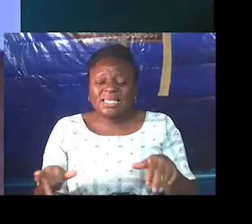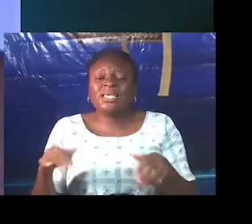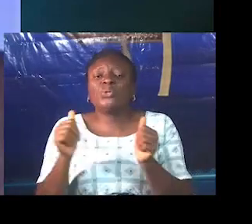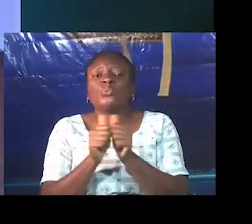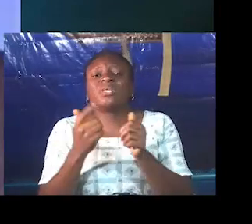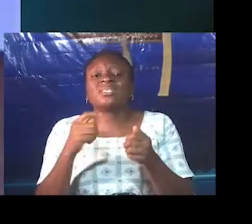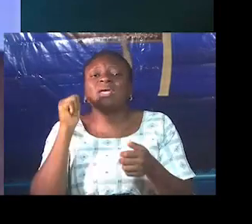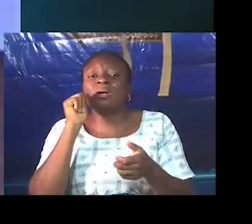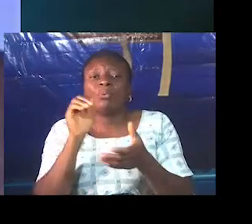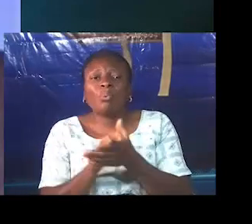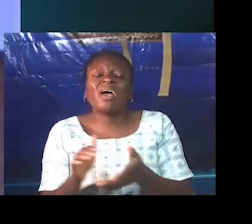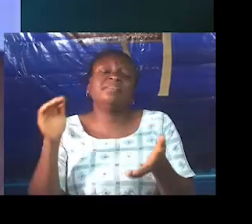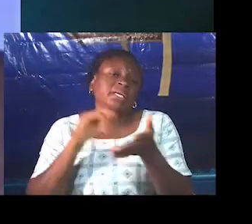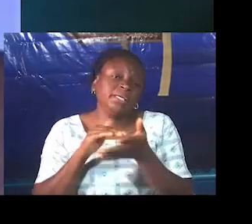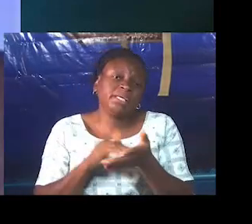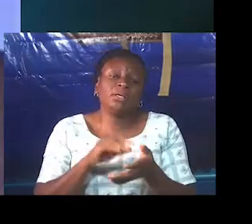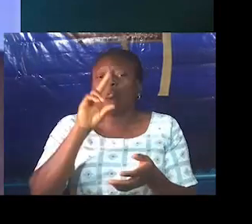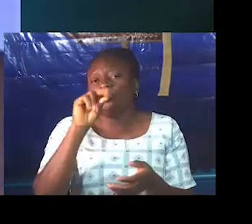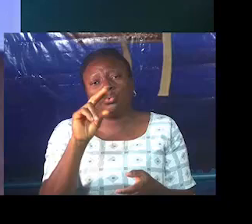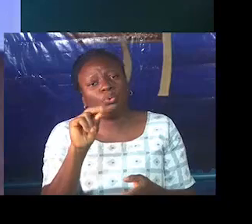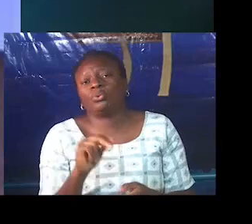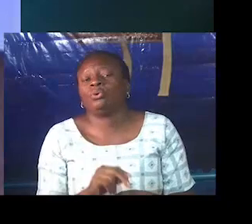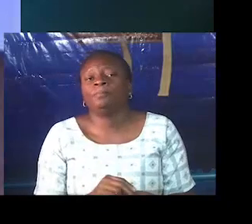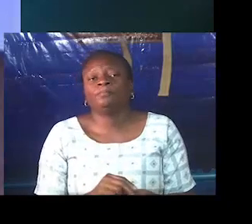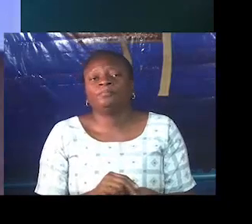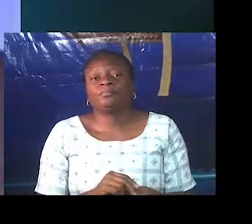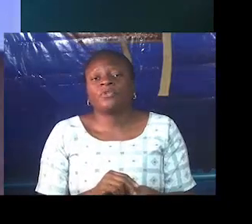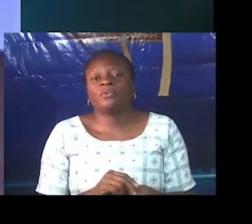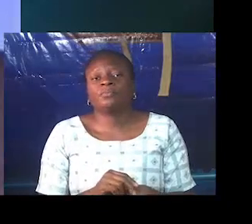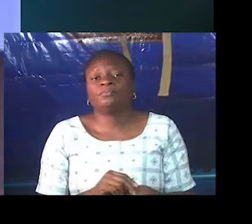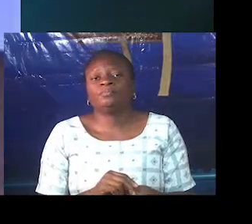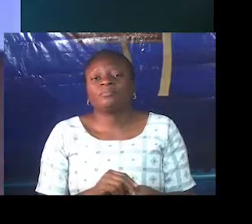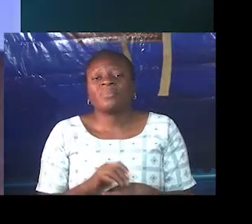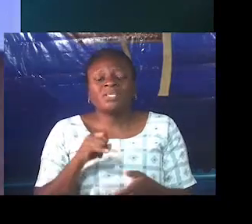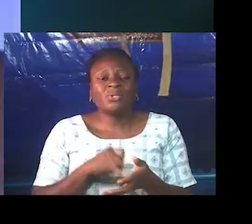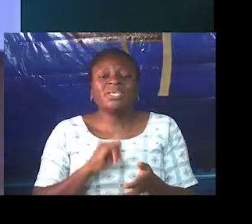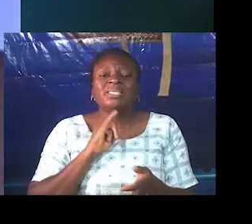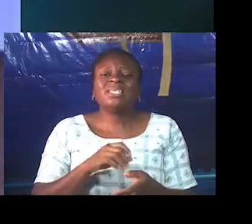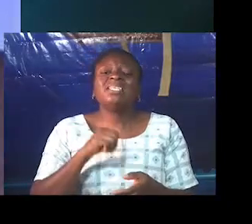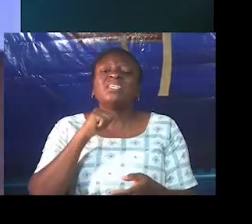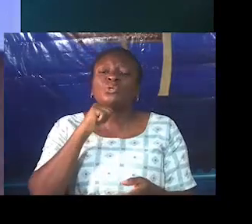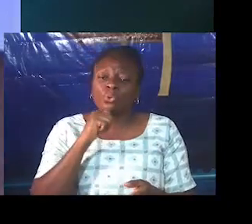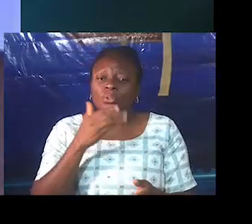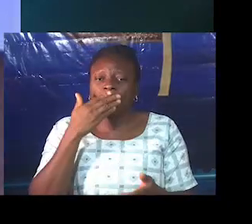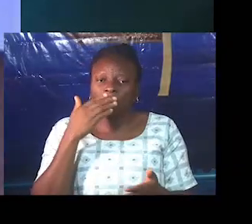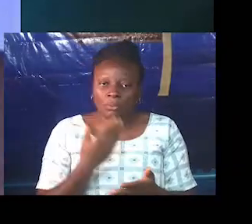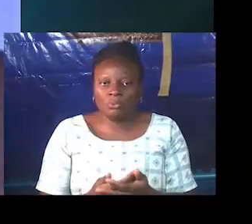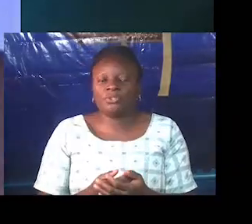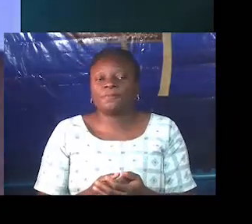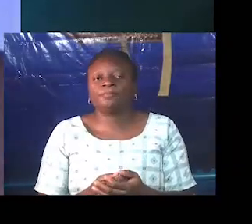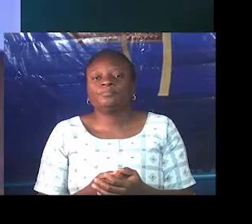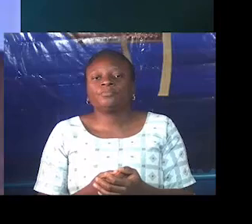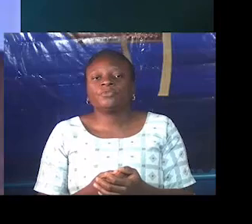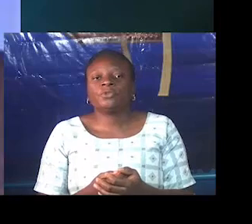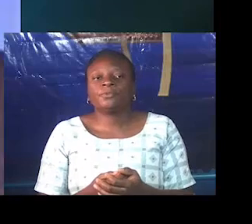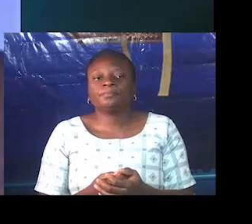marriable. So someone who is married but divorced is not marriable. The third person that you don't need to